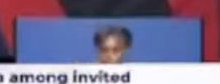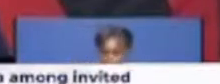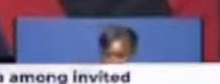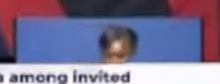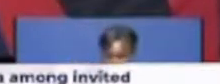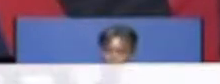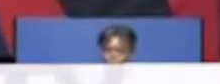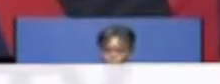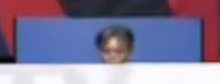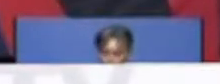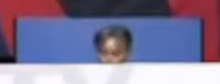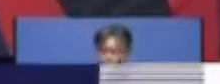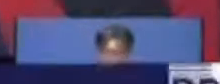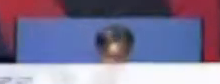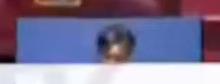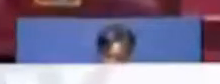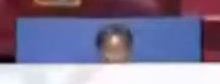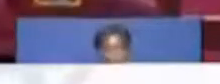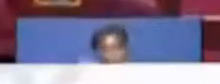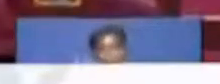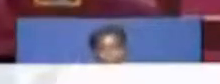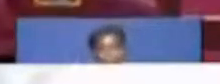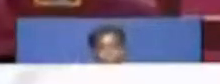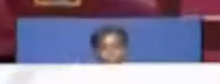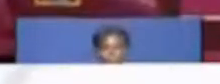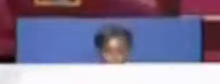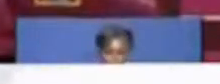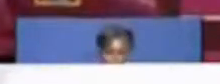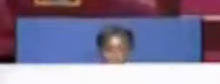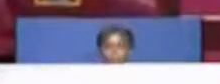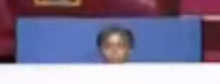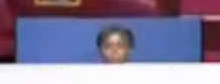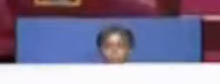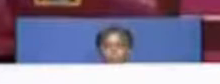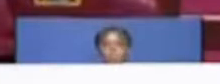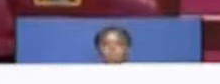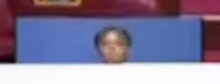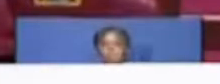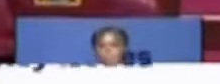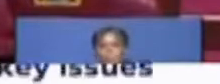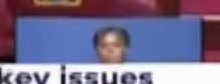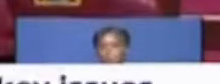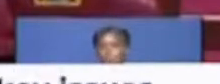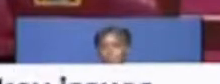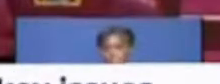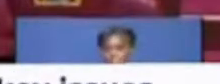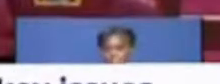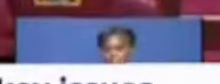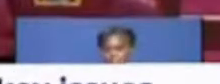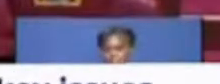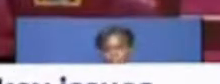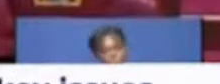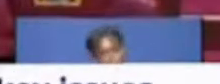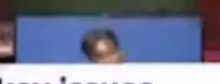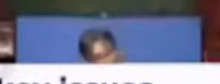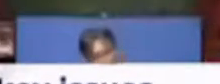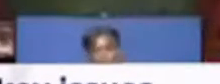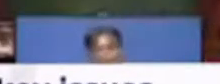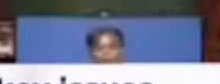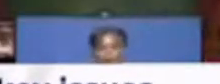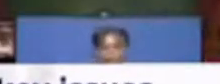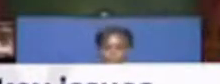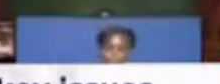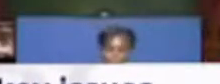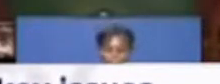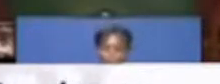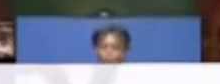way for other patients. The only time that she can stay for a day is if she has complications and cannot